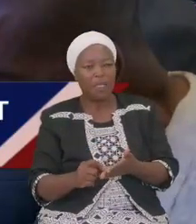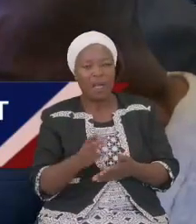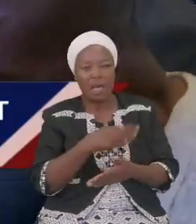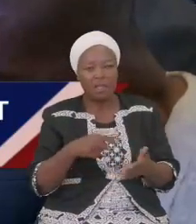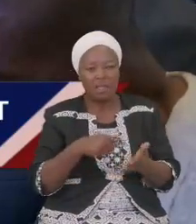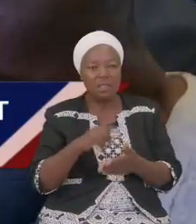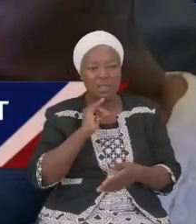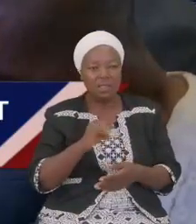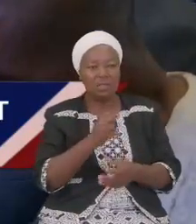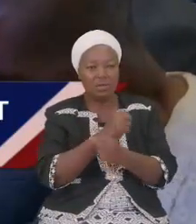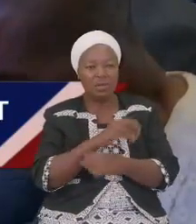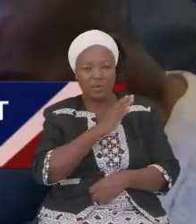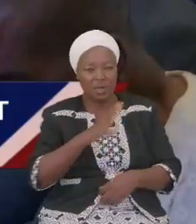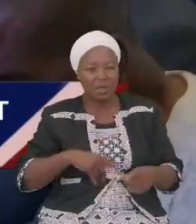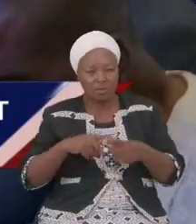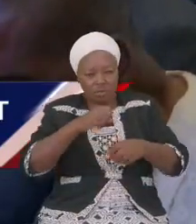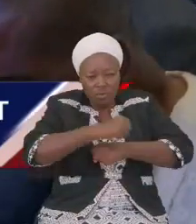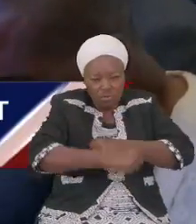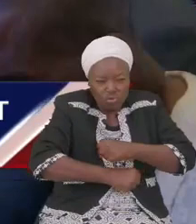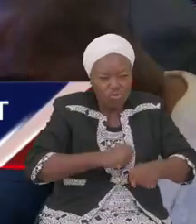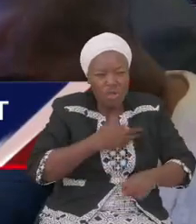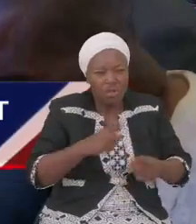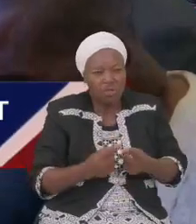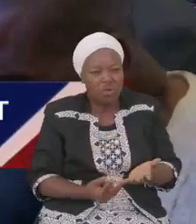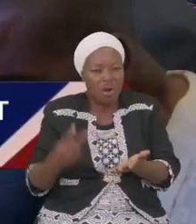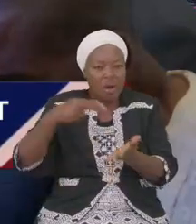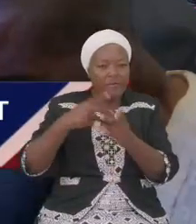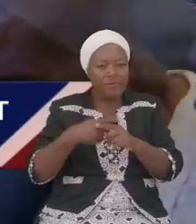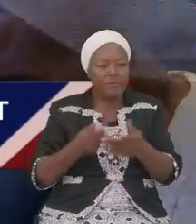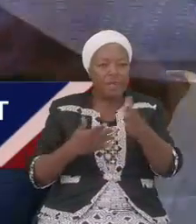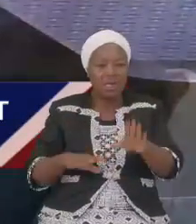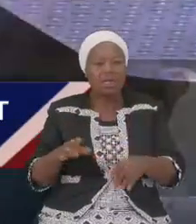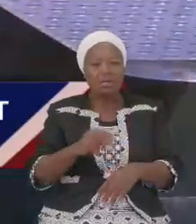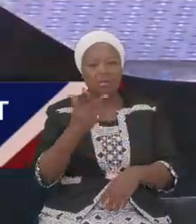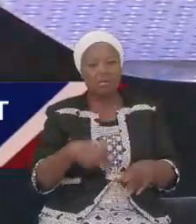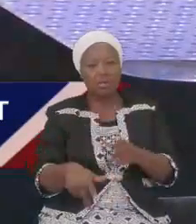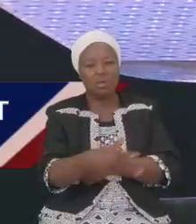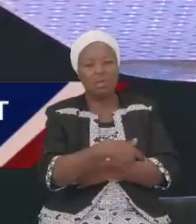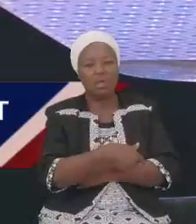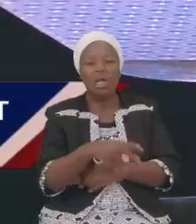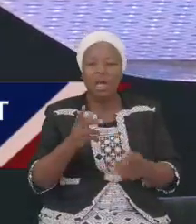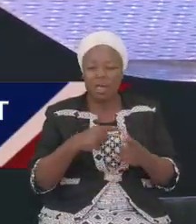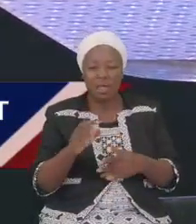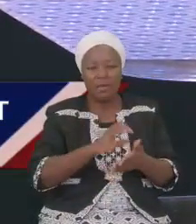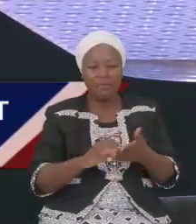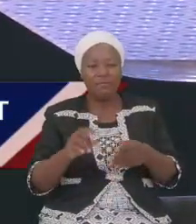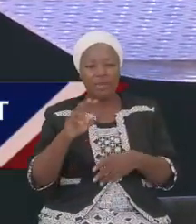to suffer and to rise from the dead the third day. Then in verse 47, and